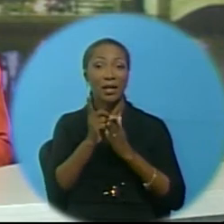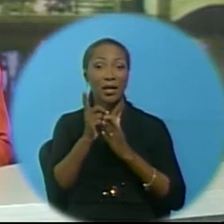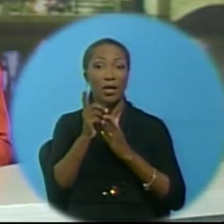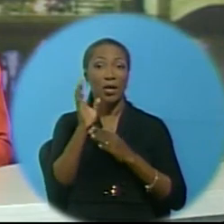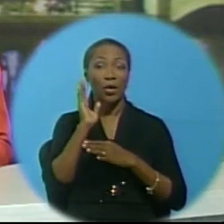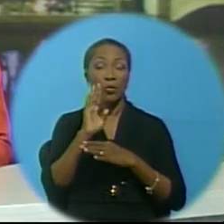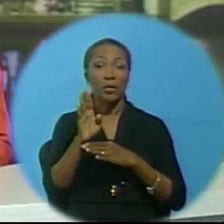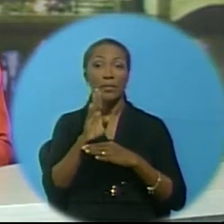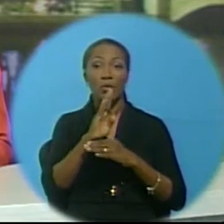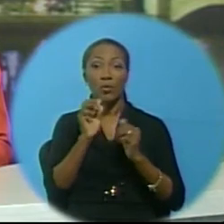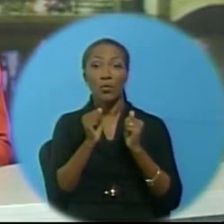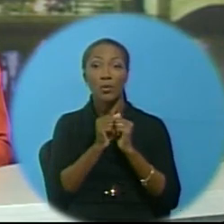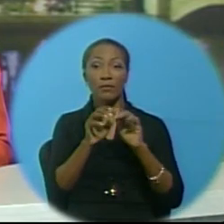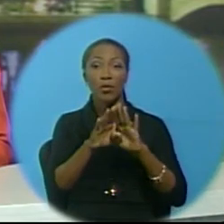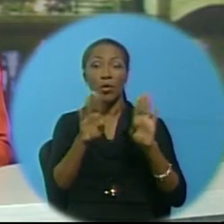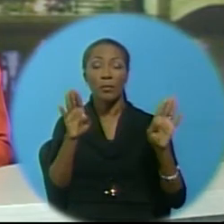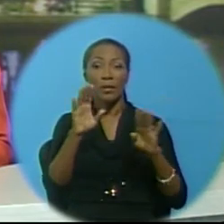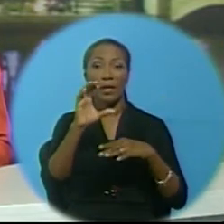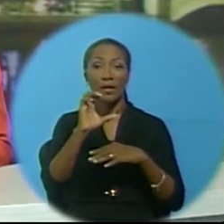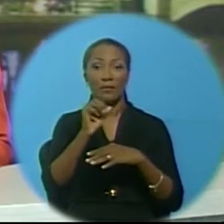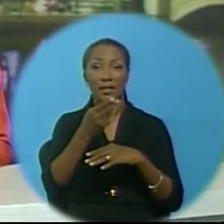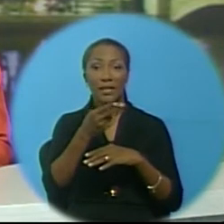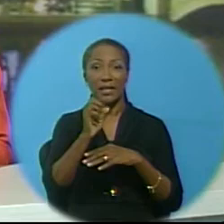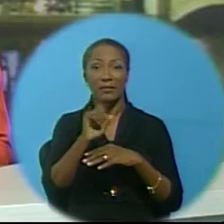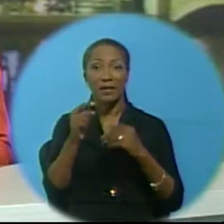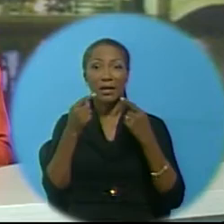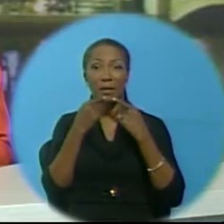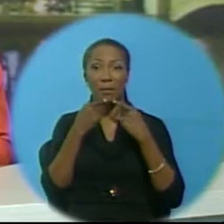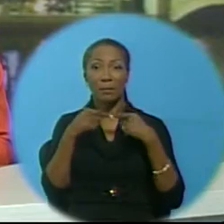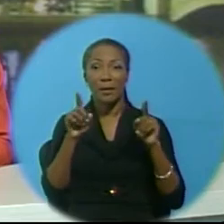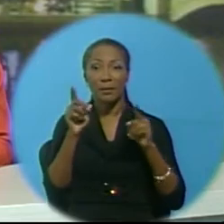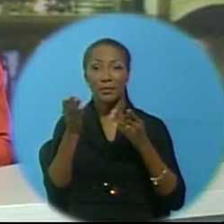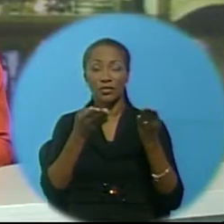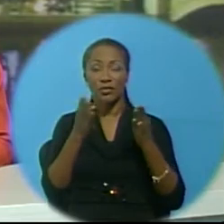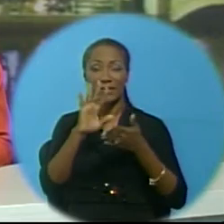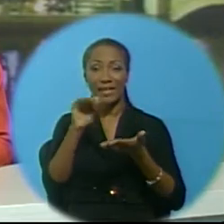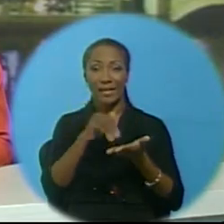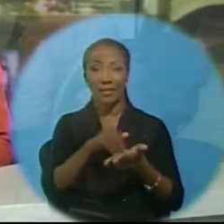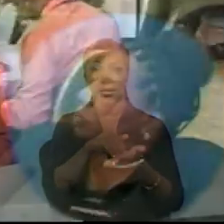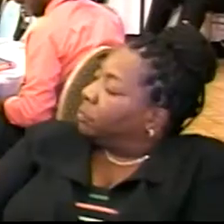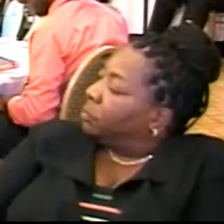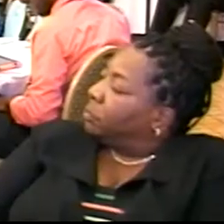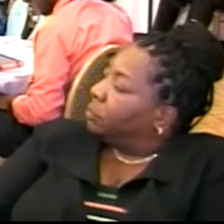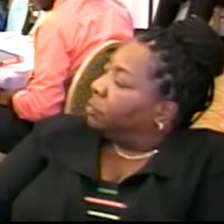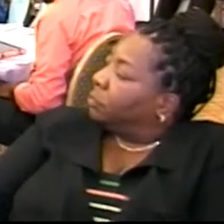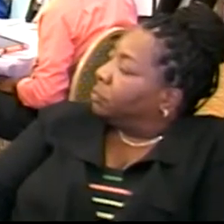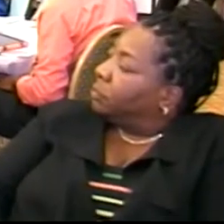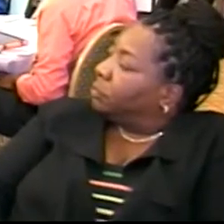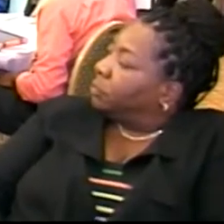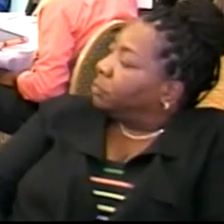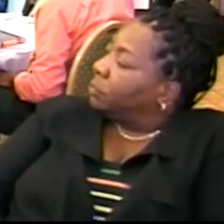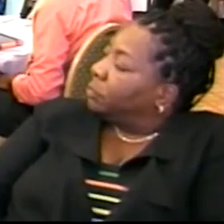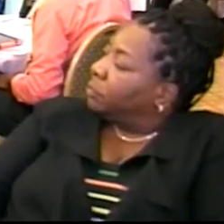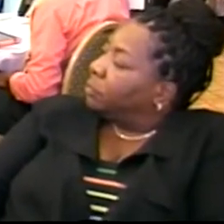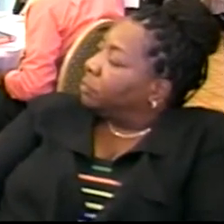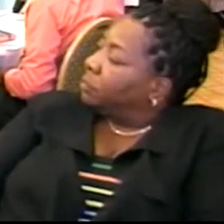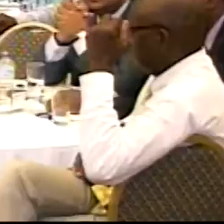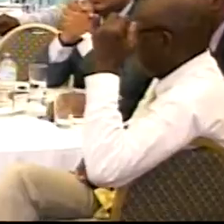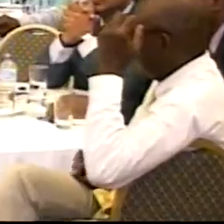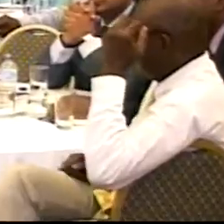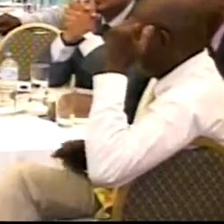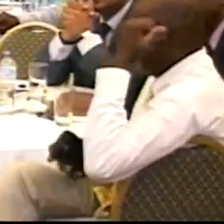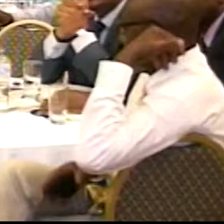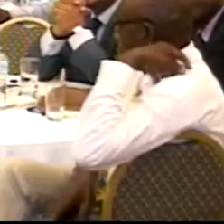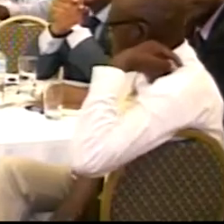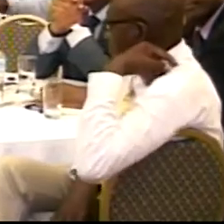official opening of the Cave Hill School of Business's Public Service Centre. During a symbolic launch of the centre at the Hilton Barbados